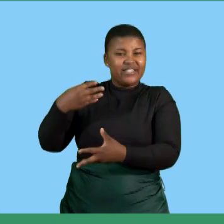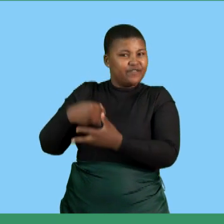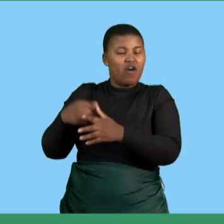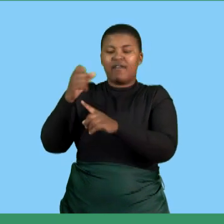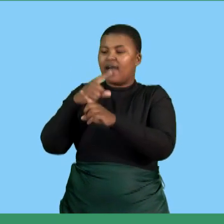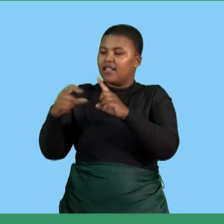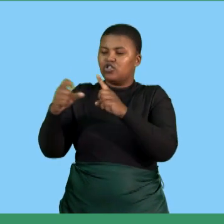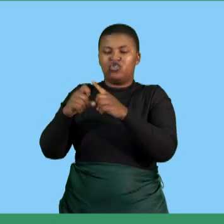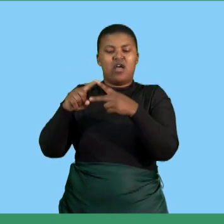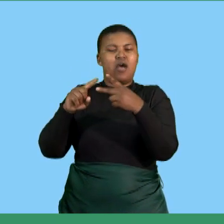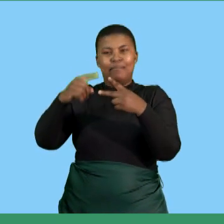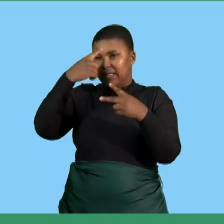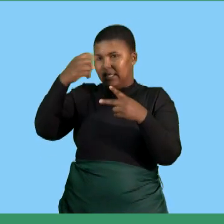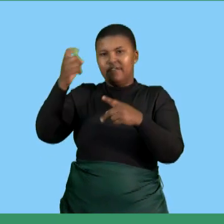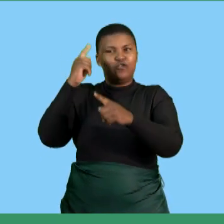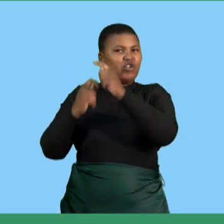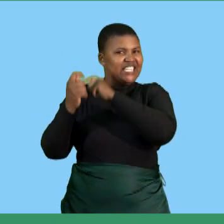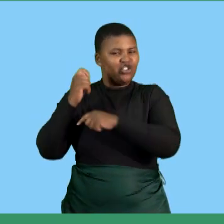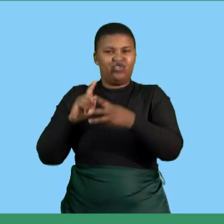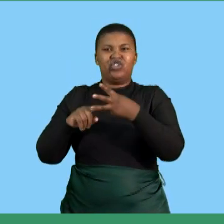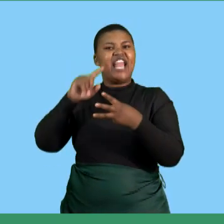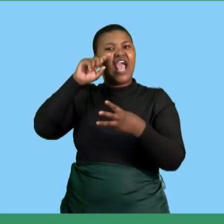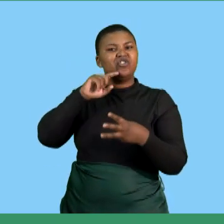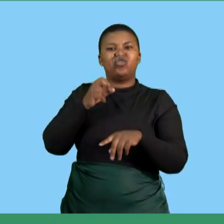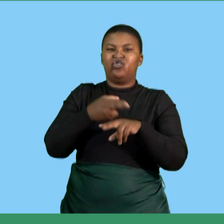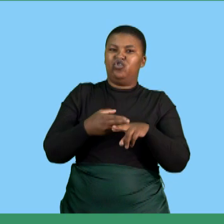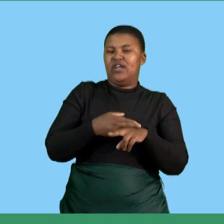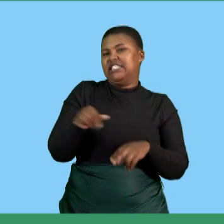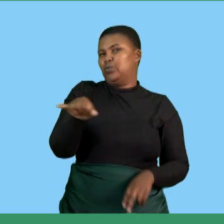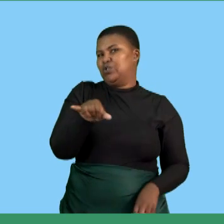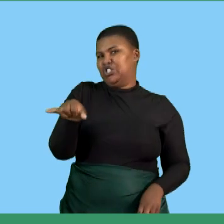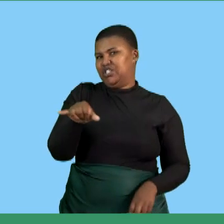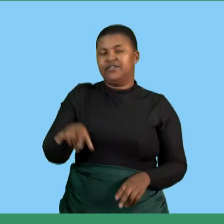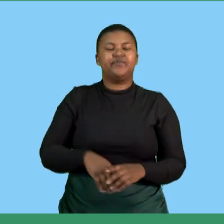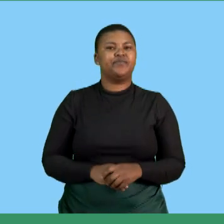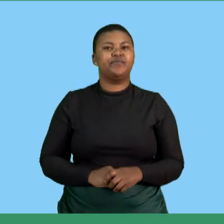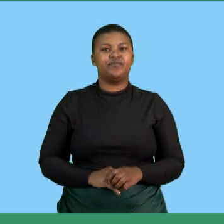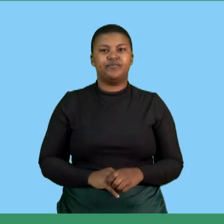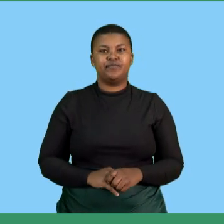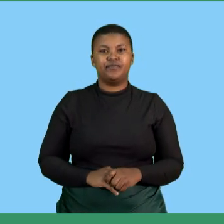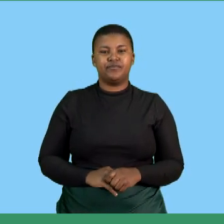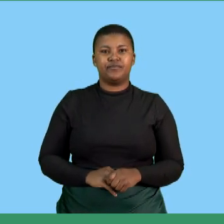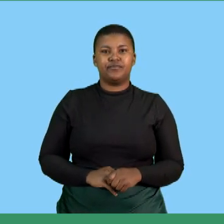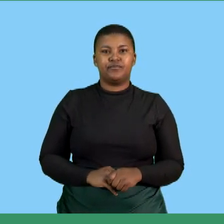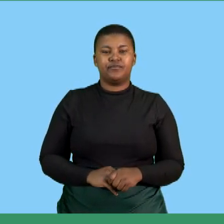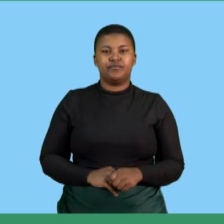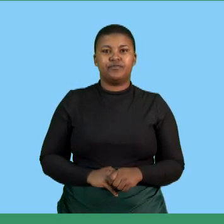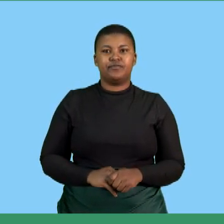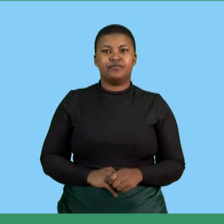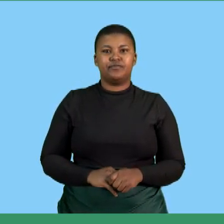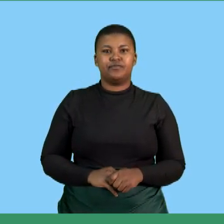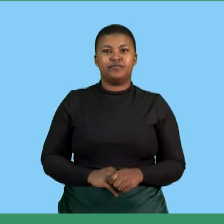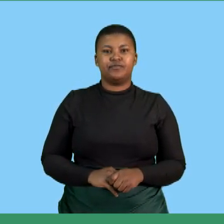always includes demographic environment and the cultural environment of